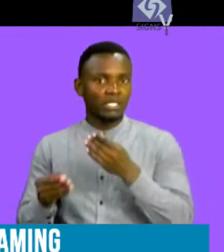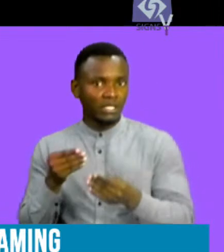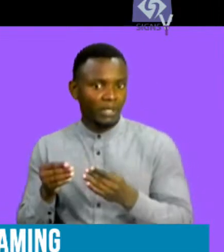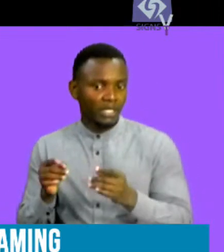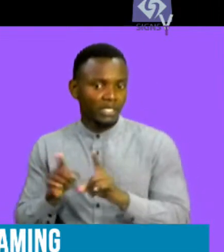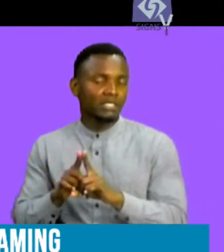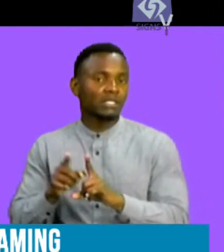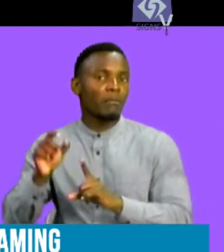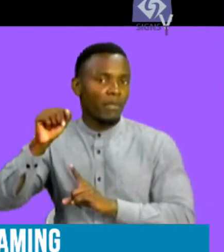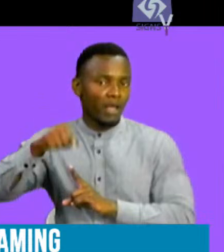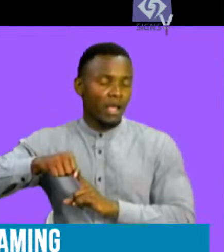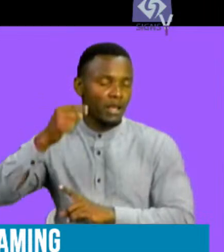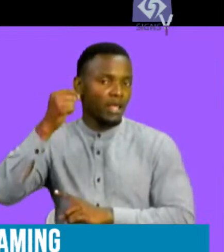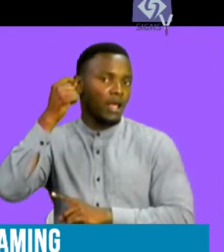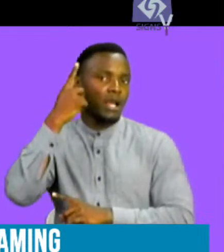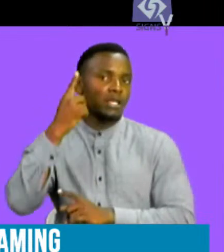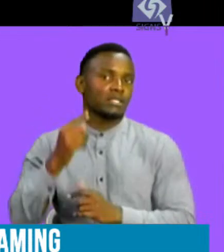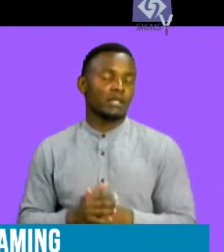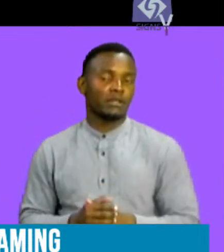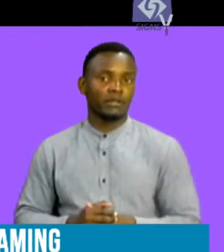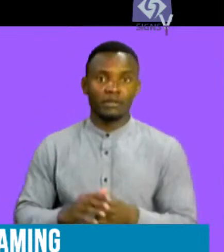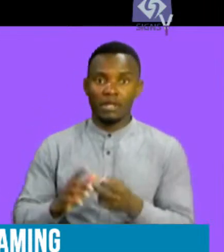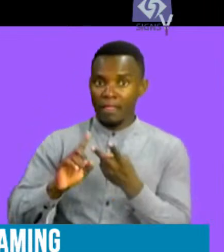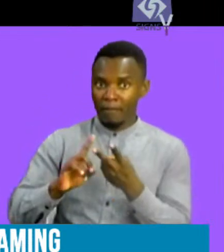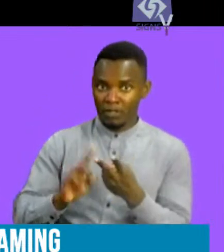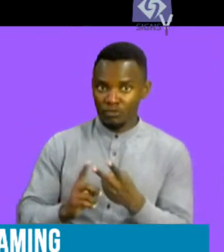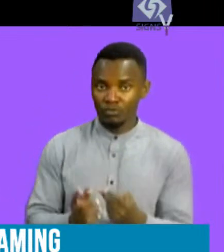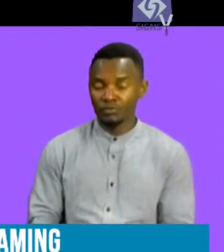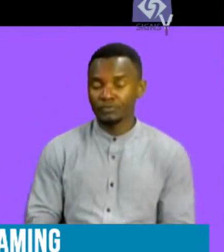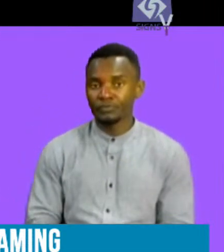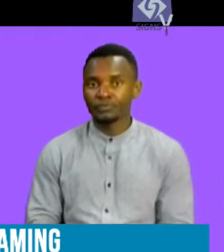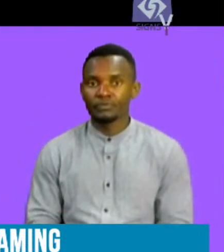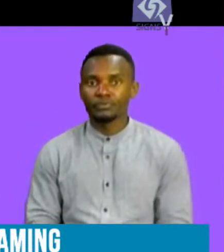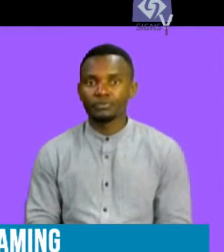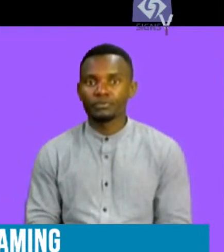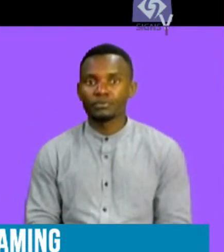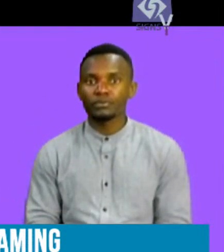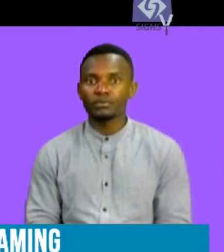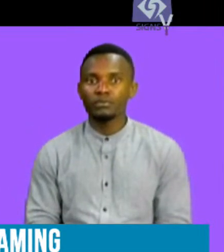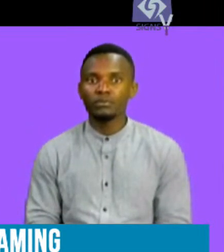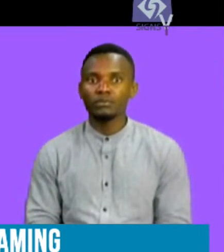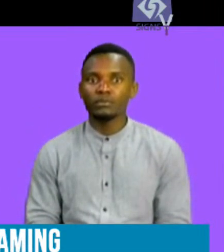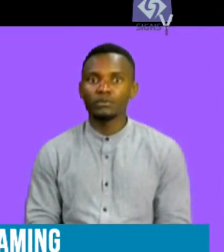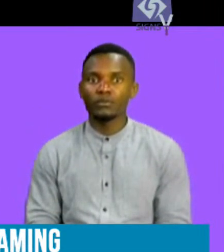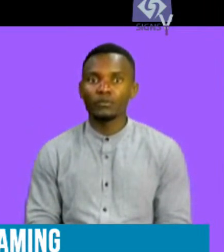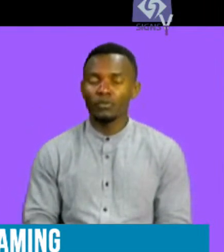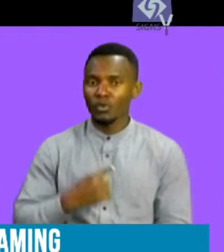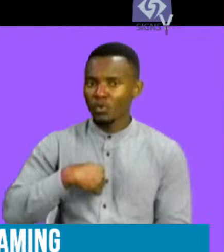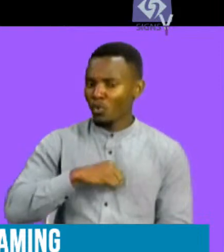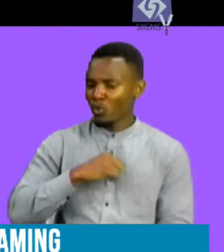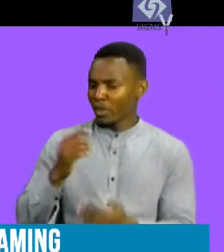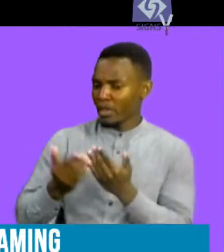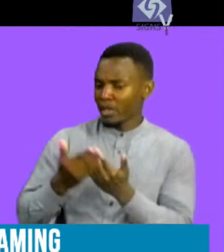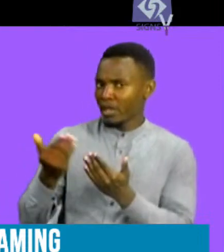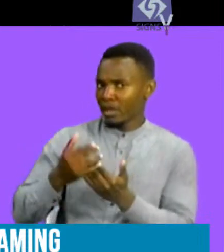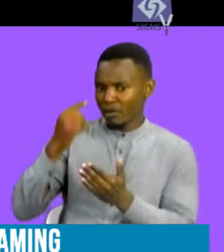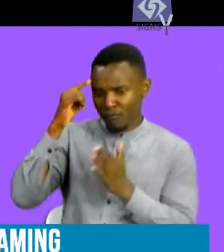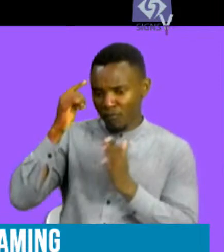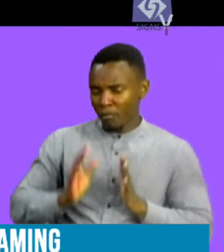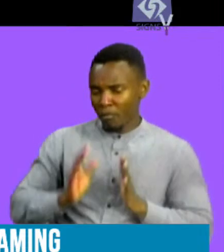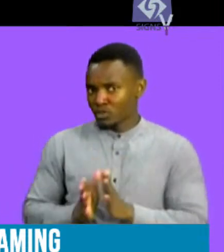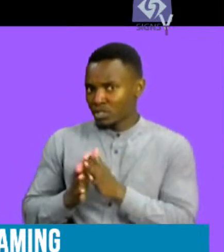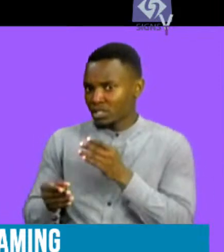also gets that message? Number two, how are we taking care of this person with disability in terms